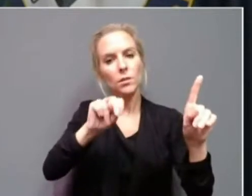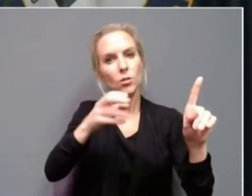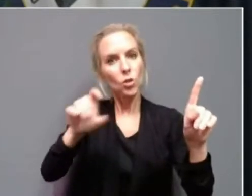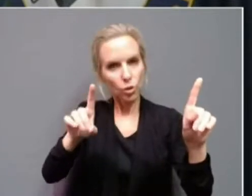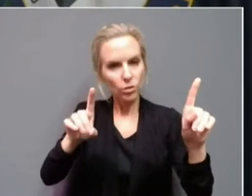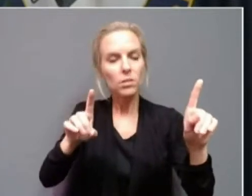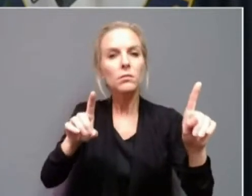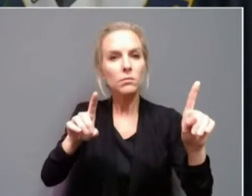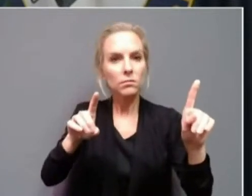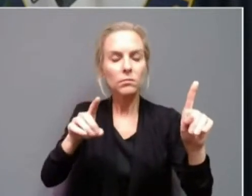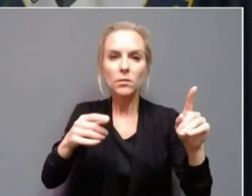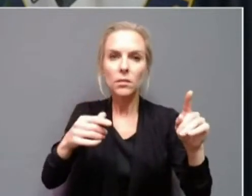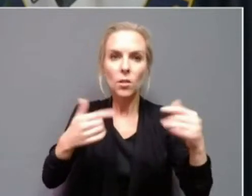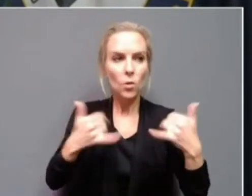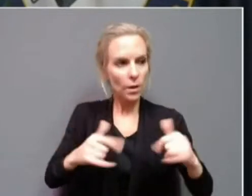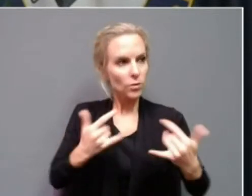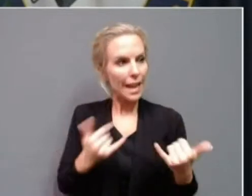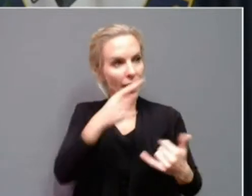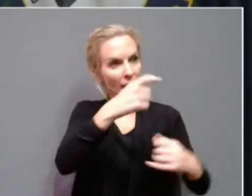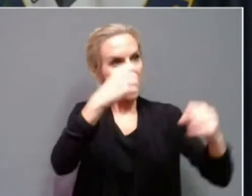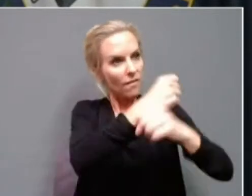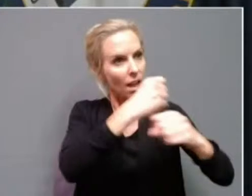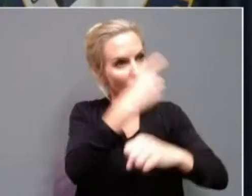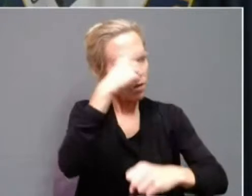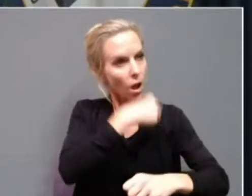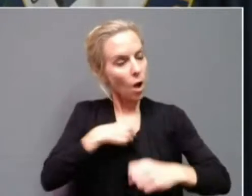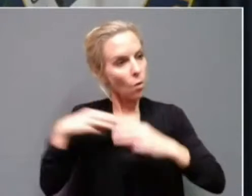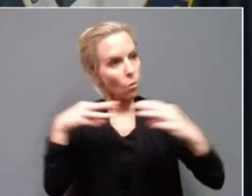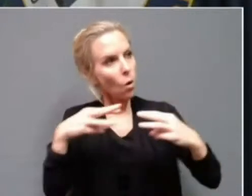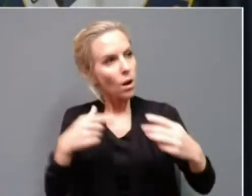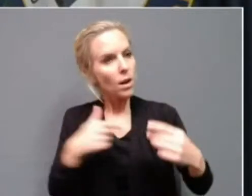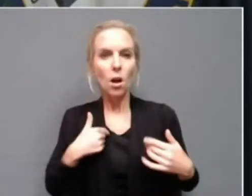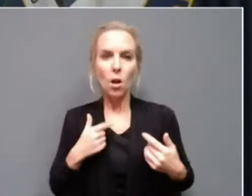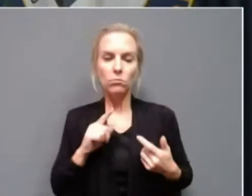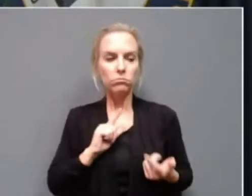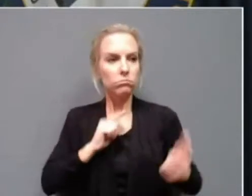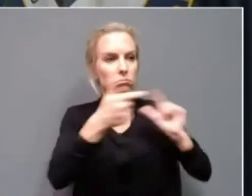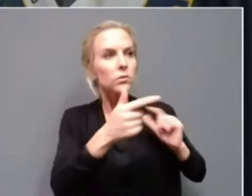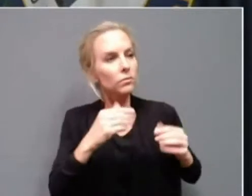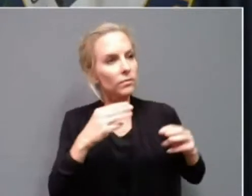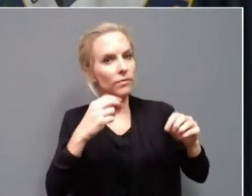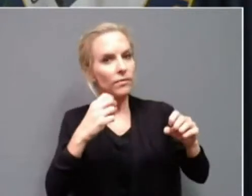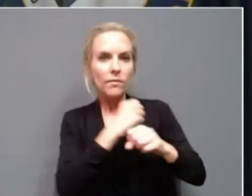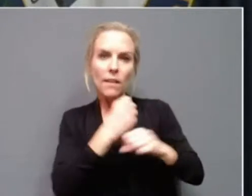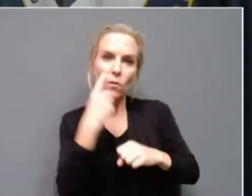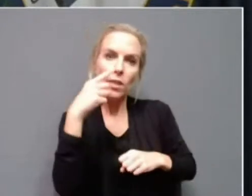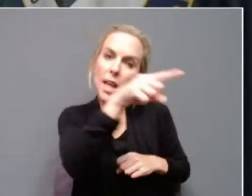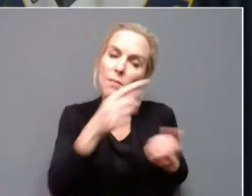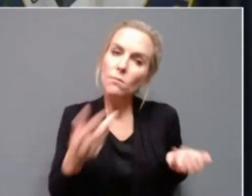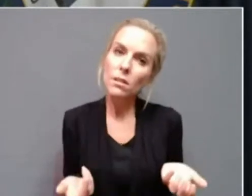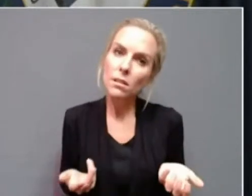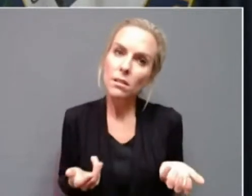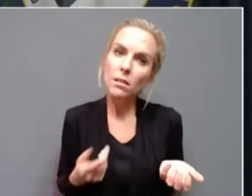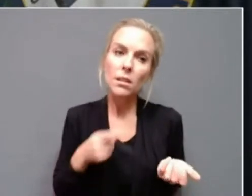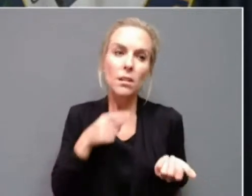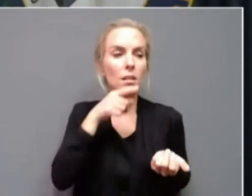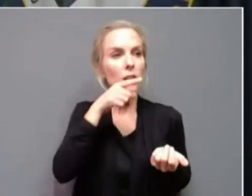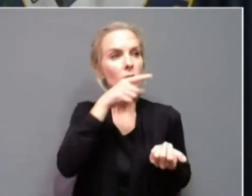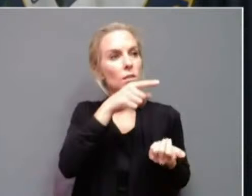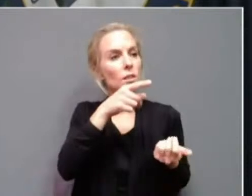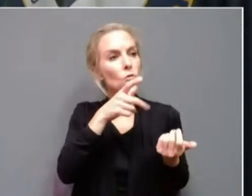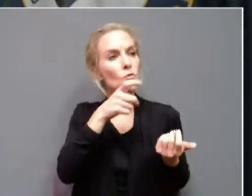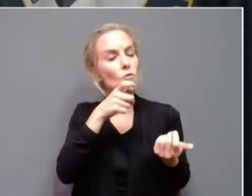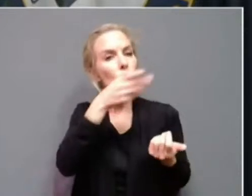to save them. We're comforting them. We're talking to the person who may have had that room next to them, that knew them,